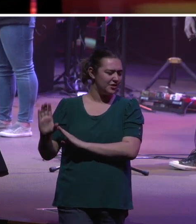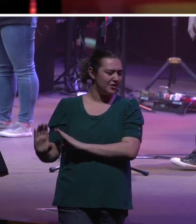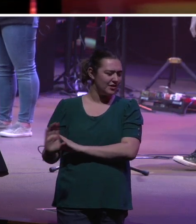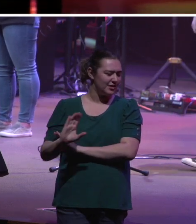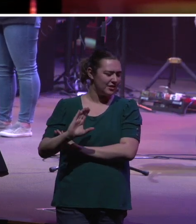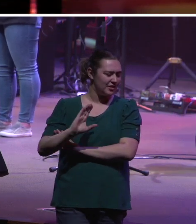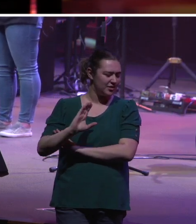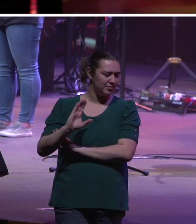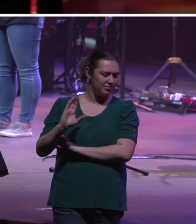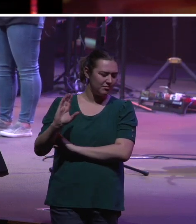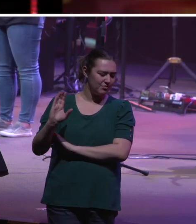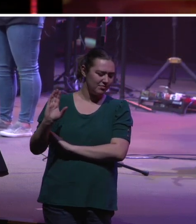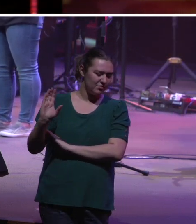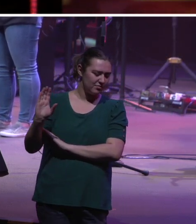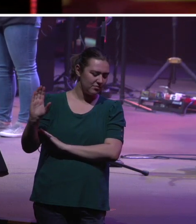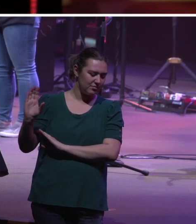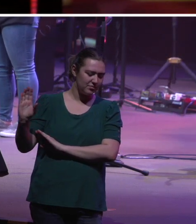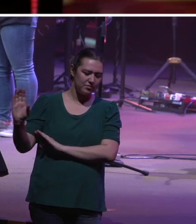tree.